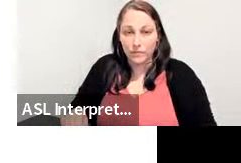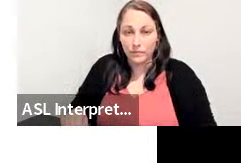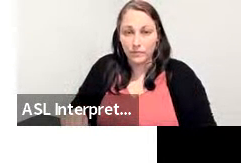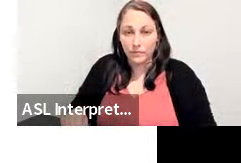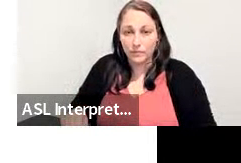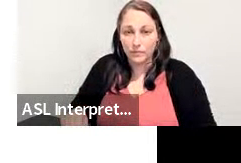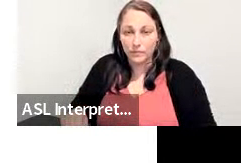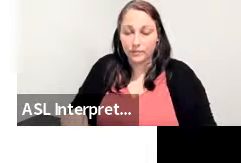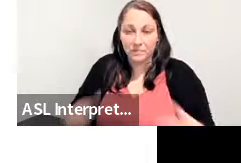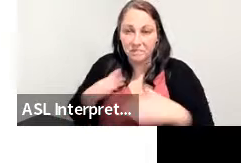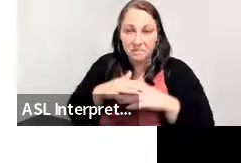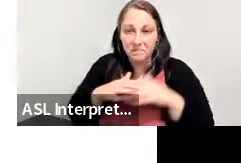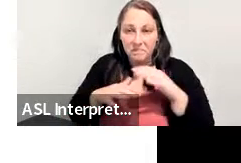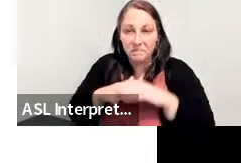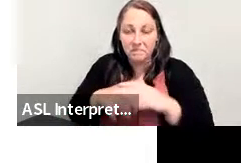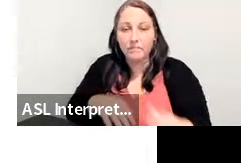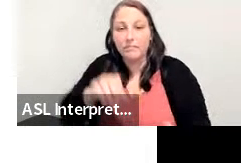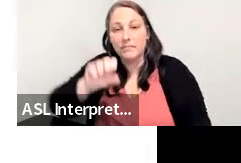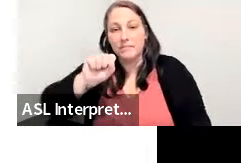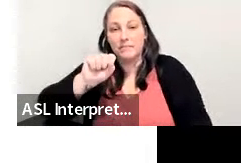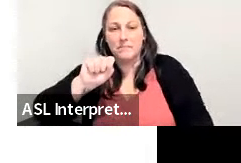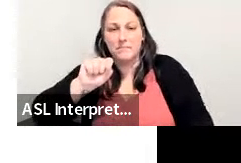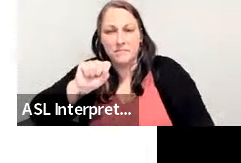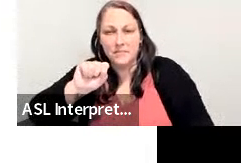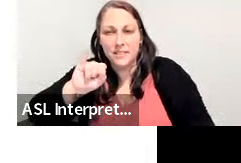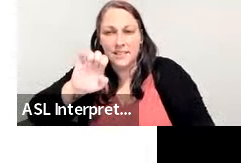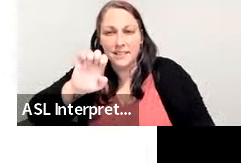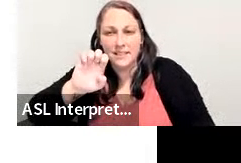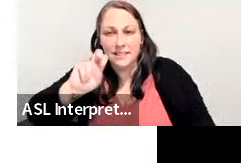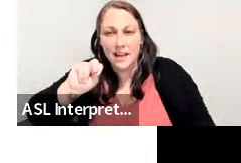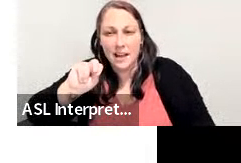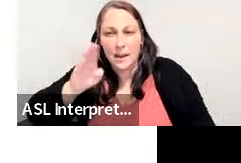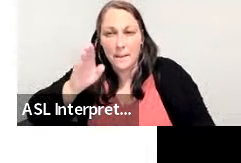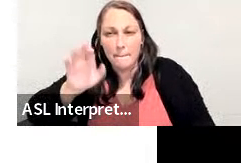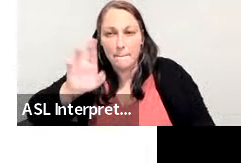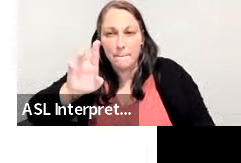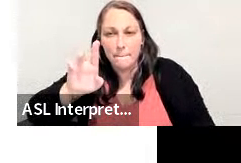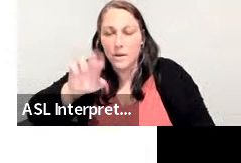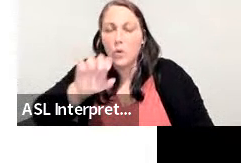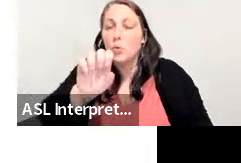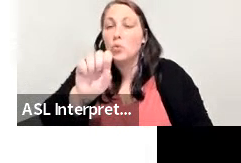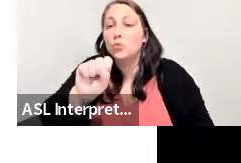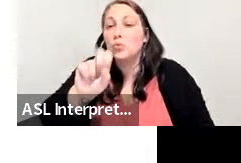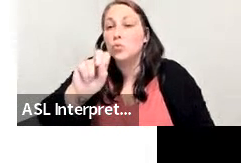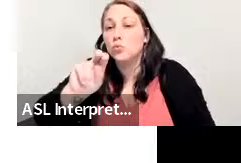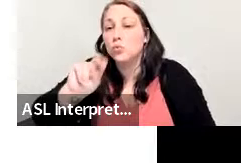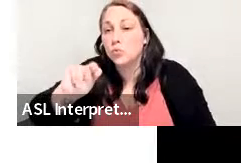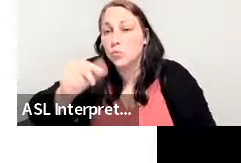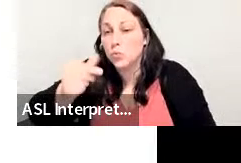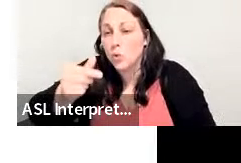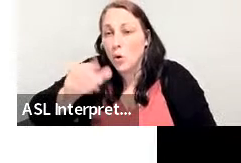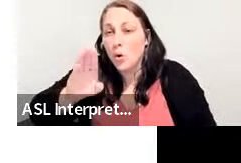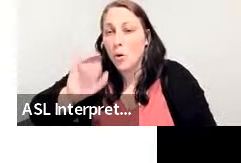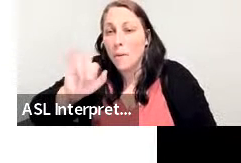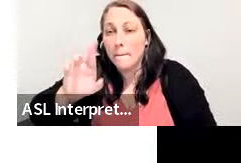and about this. Songbird, yeah, that's Yeah. right. Dolce, Songbird is up there, and then the